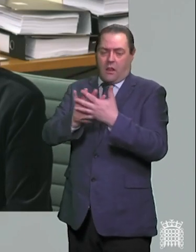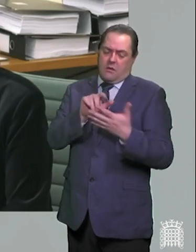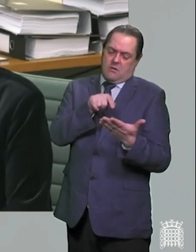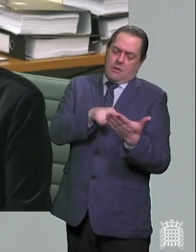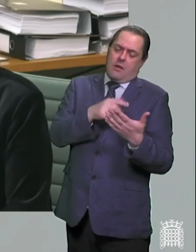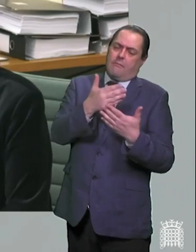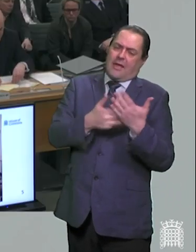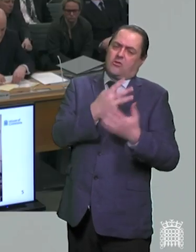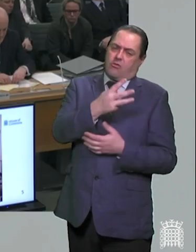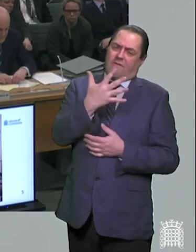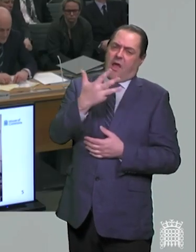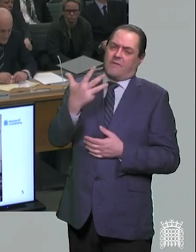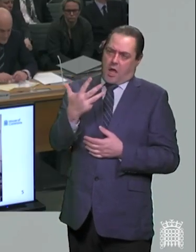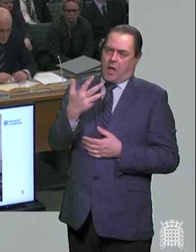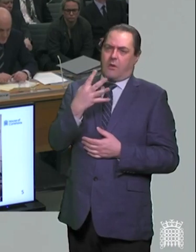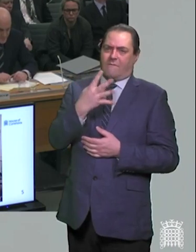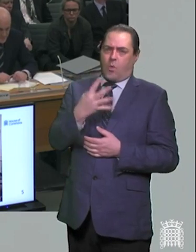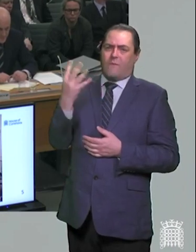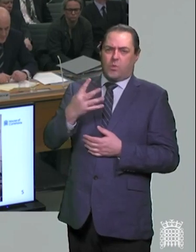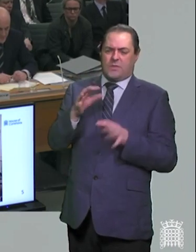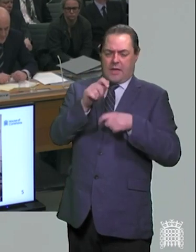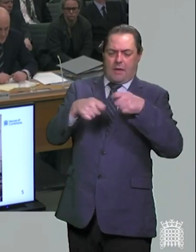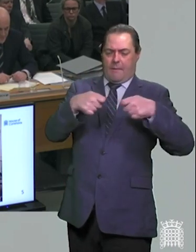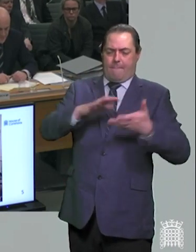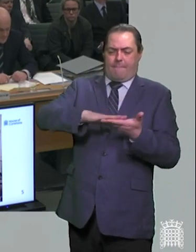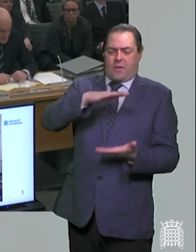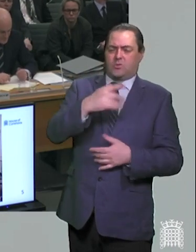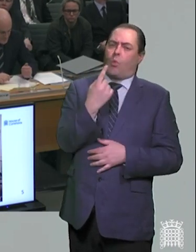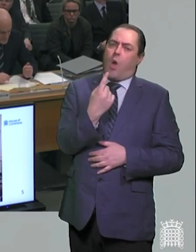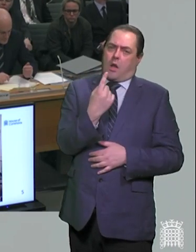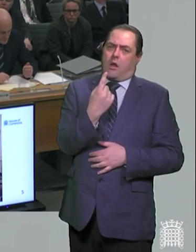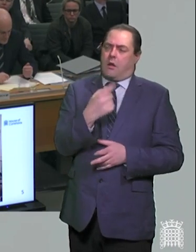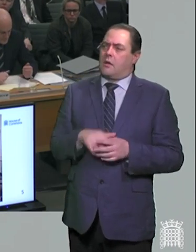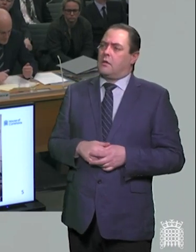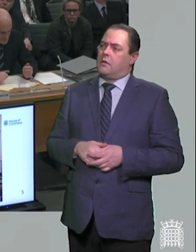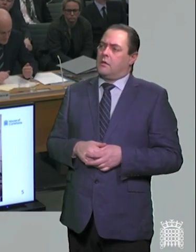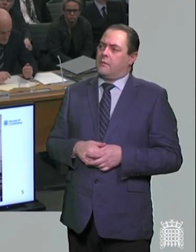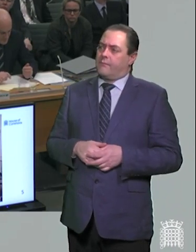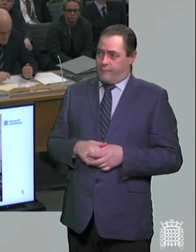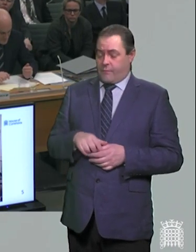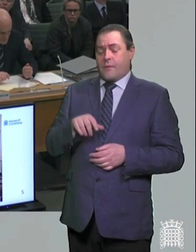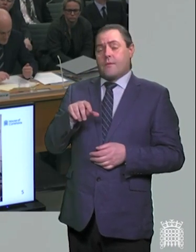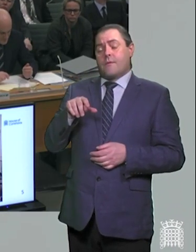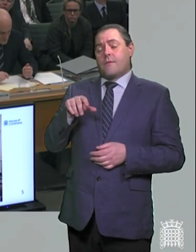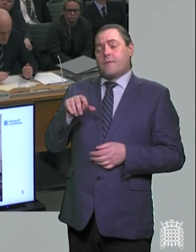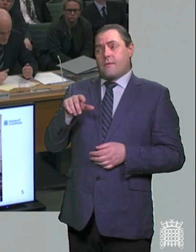and 414 in bundle 1 of the total evidence. The pictures show that you attended a